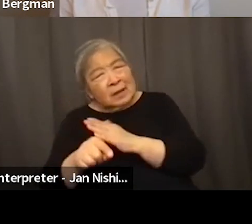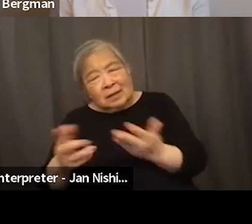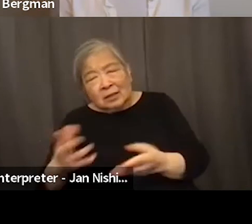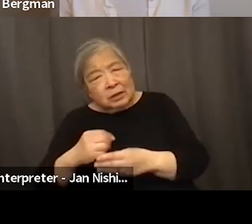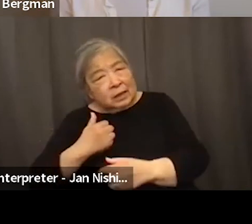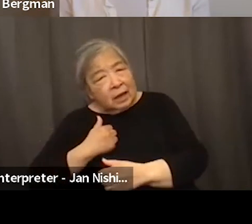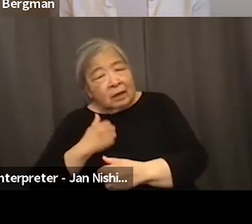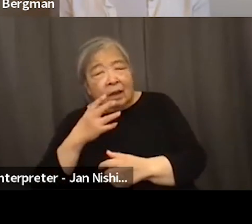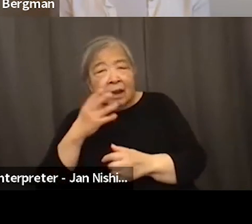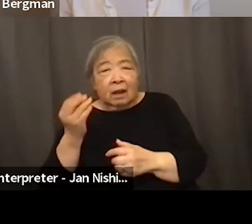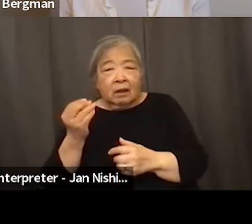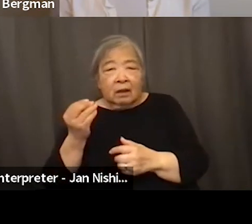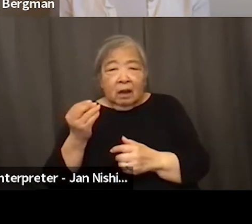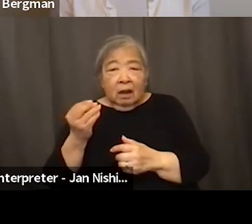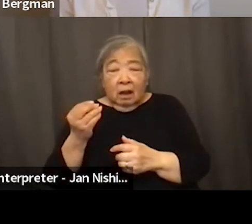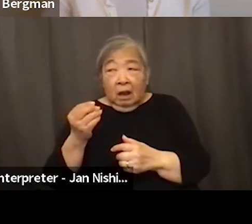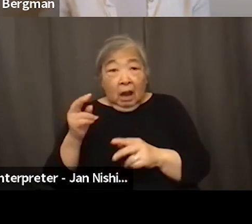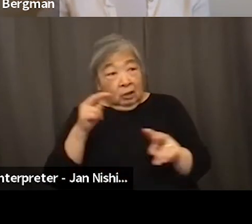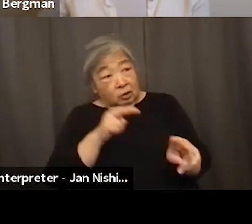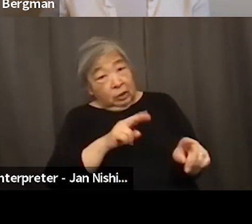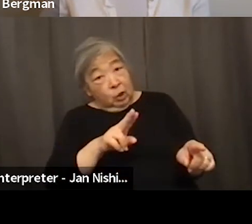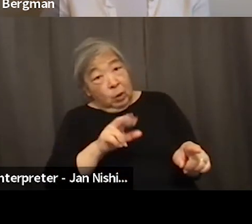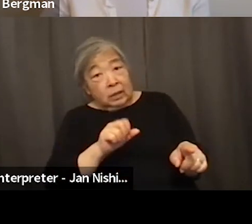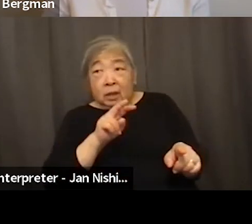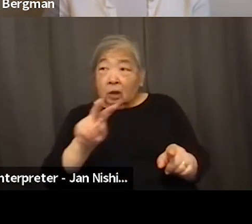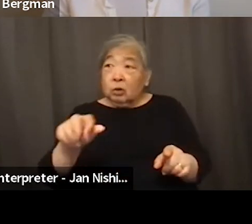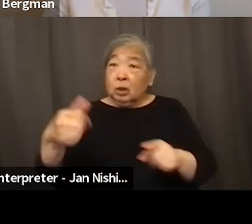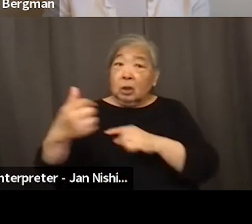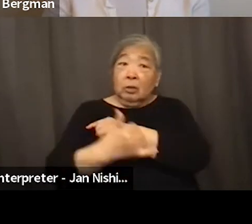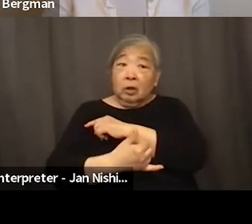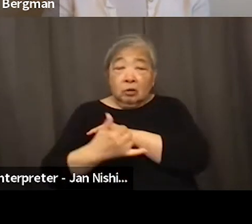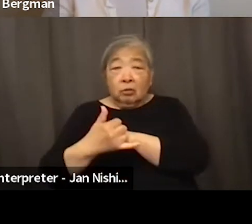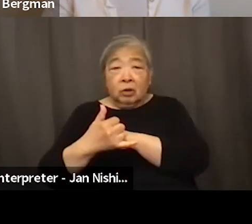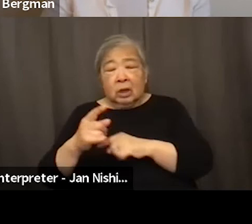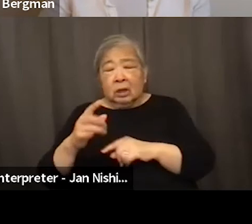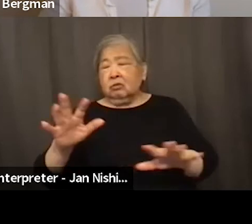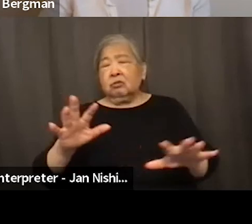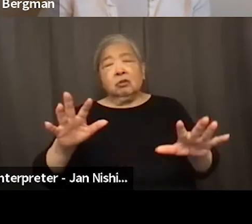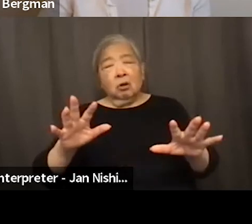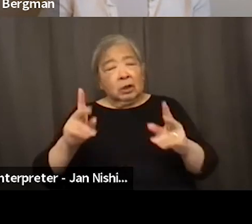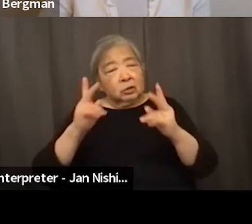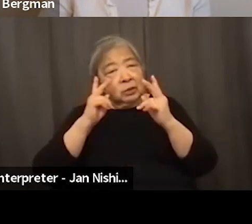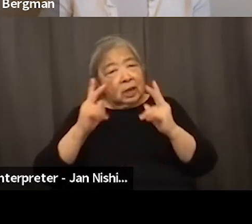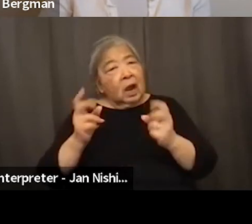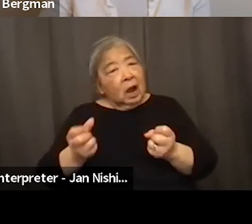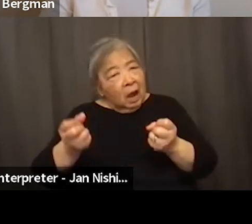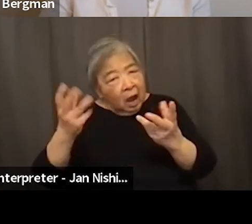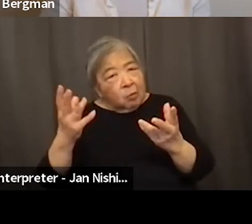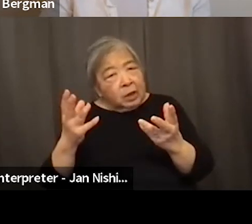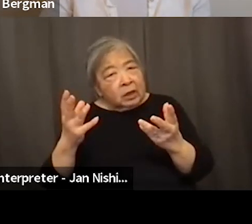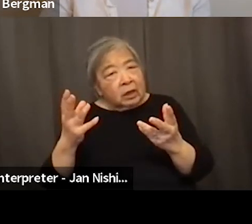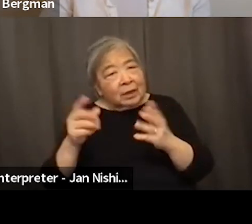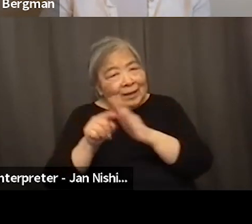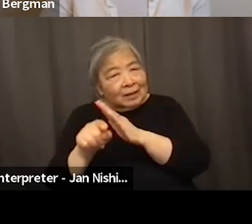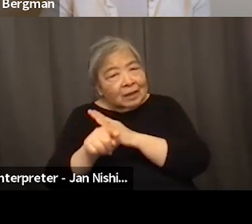And of course, I look at the US and other places, and it's jarring actually to see the amount of, of